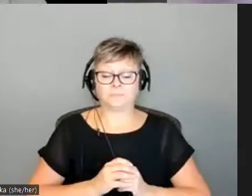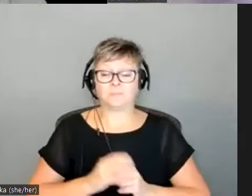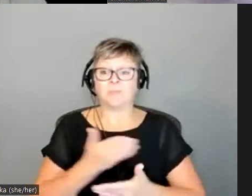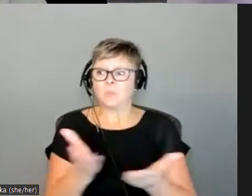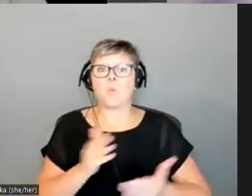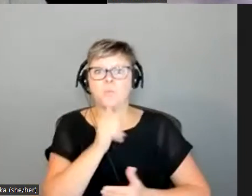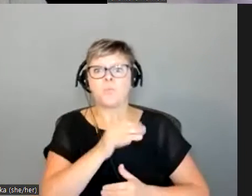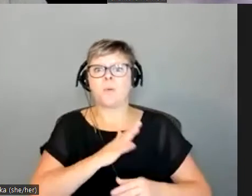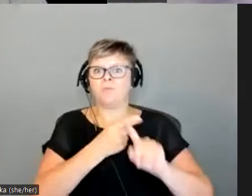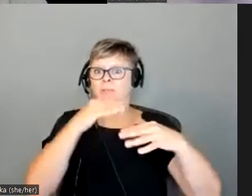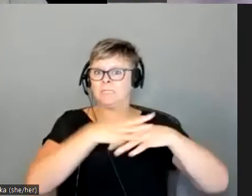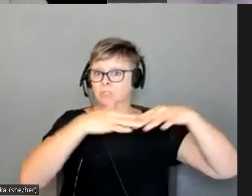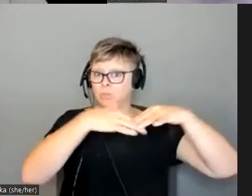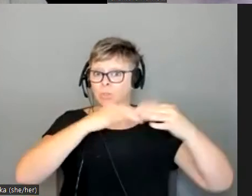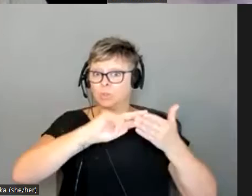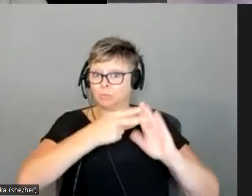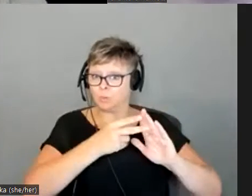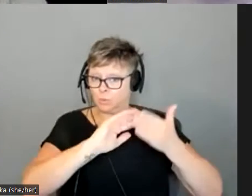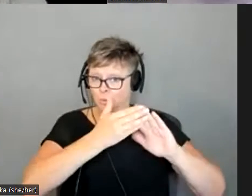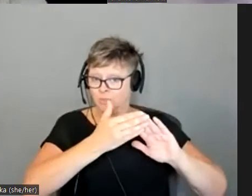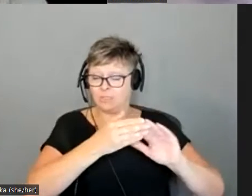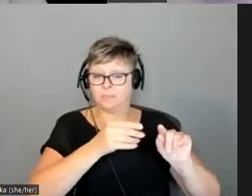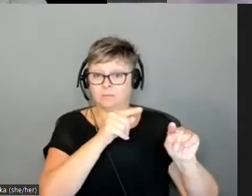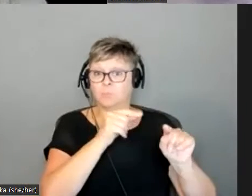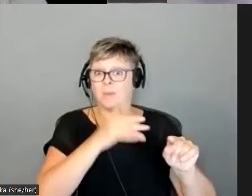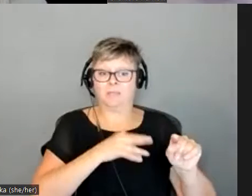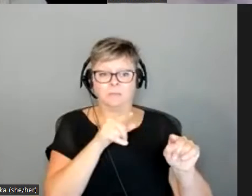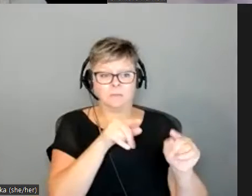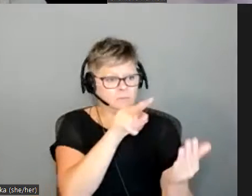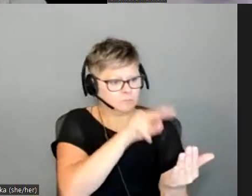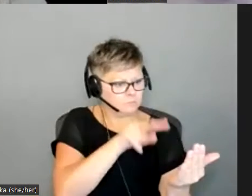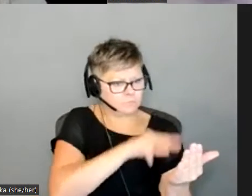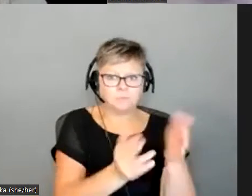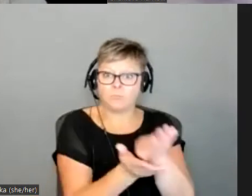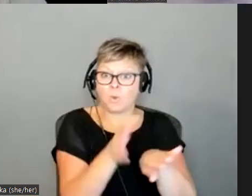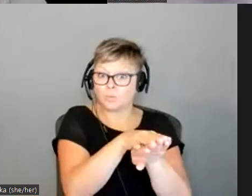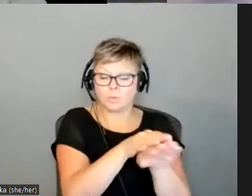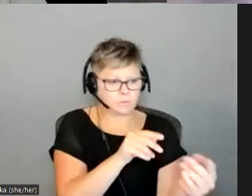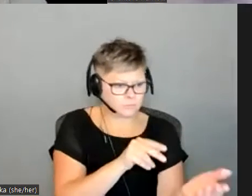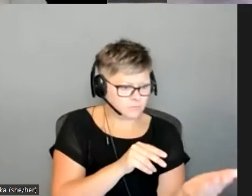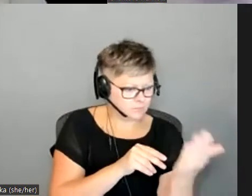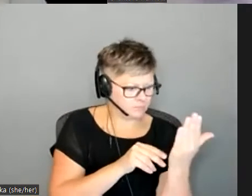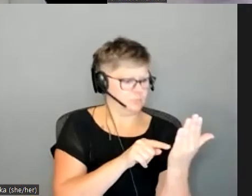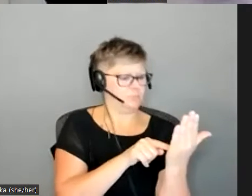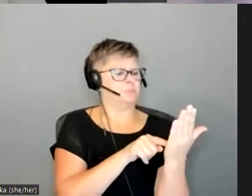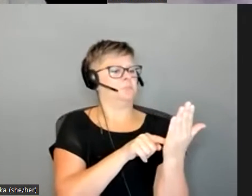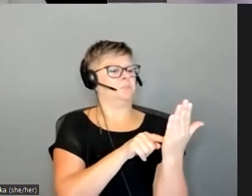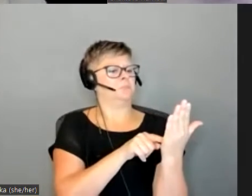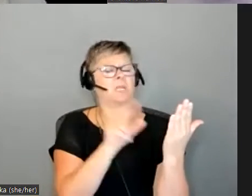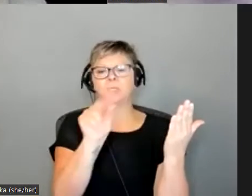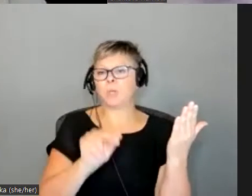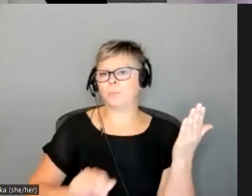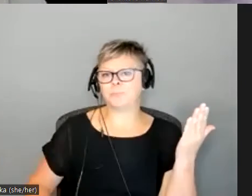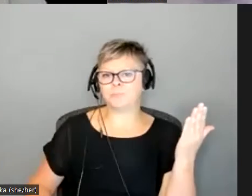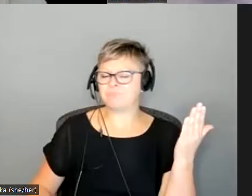met us, you know, looked at the brochures and just said, no, we don't